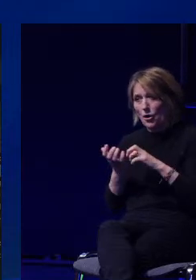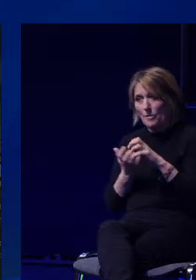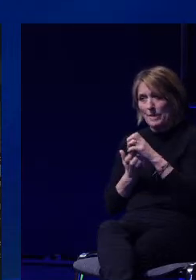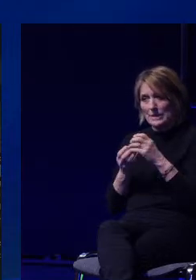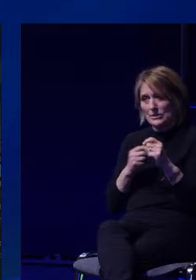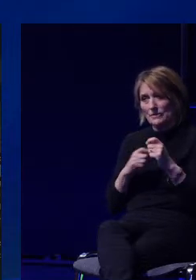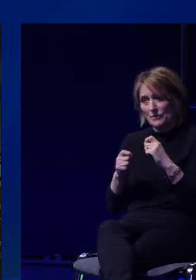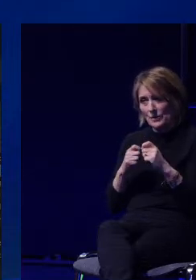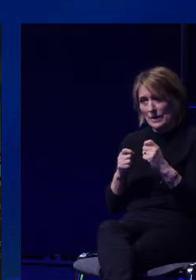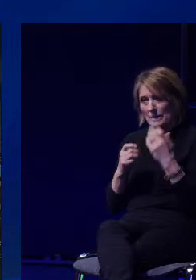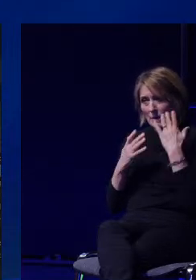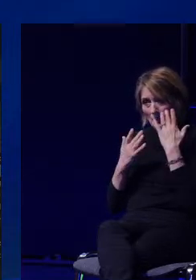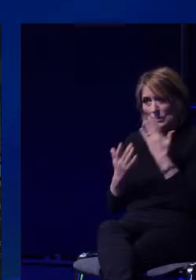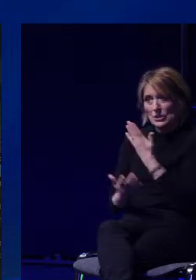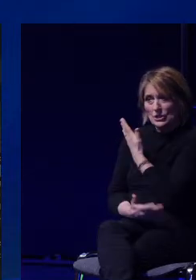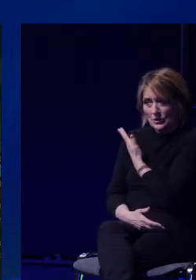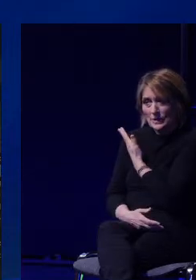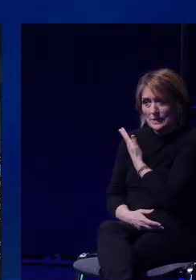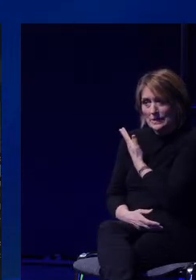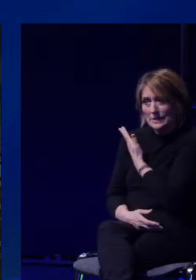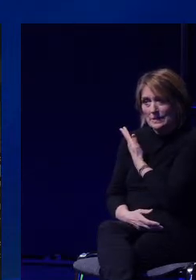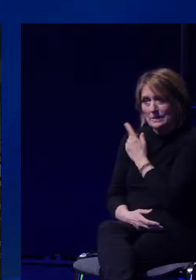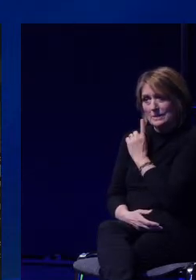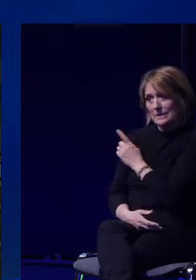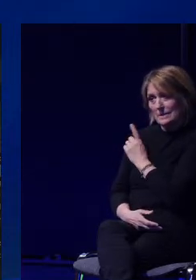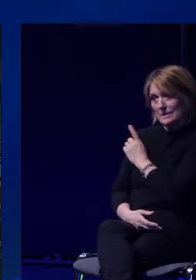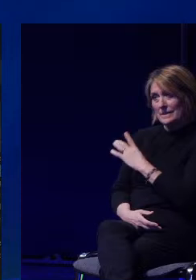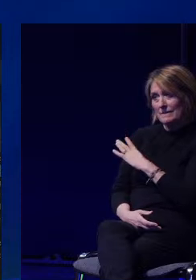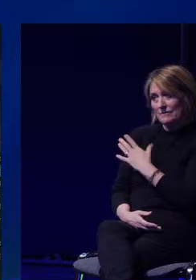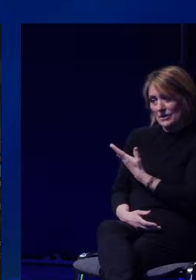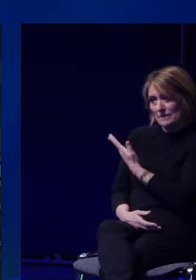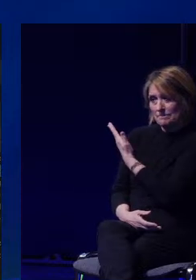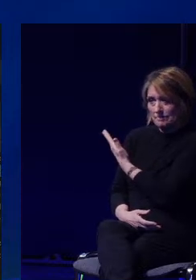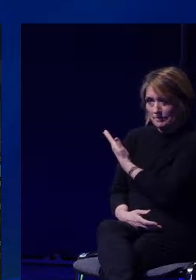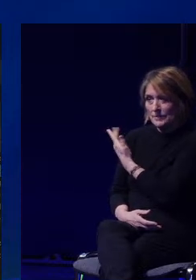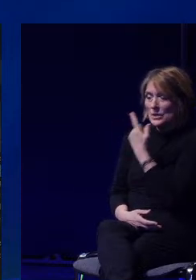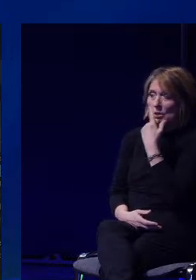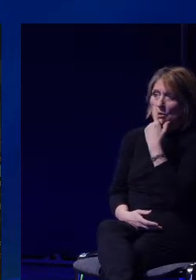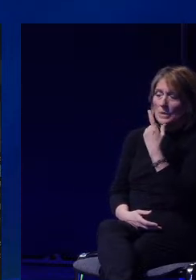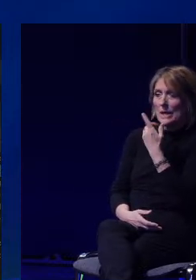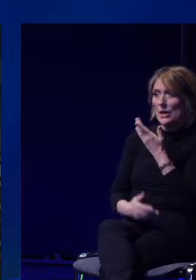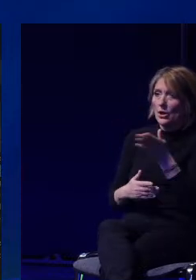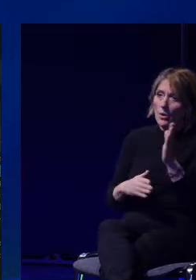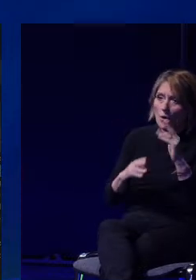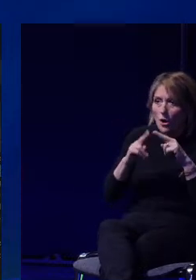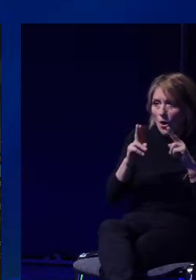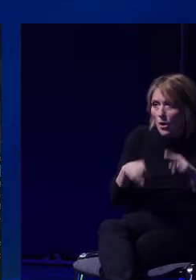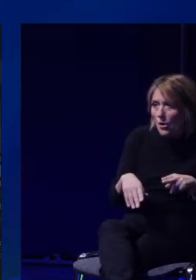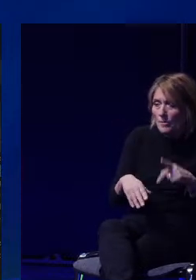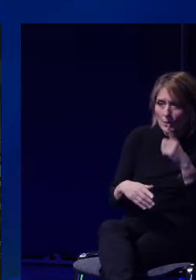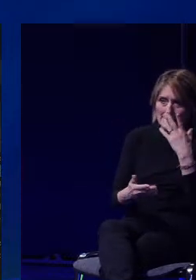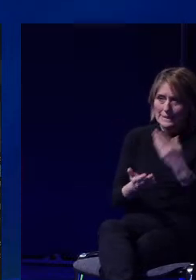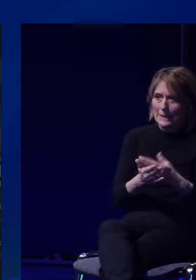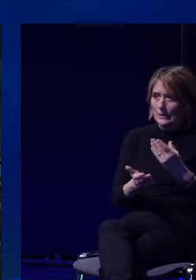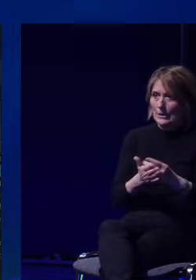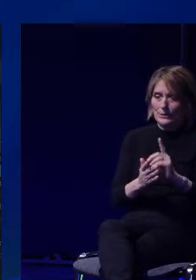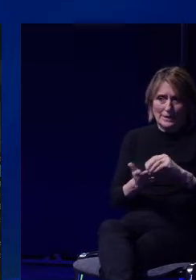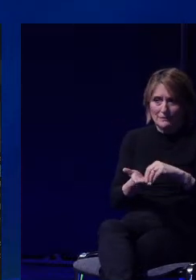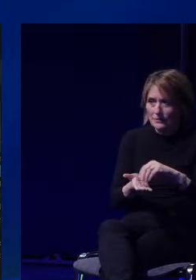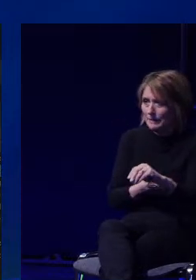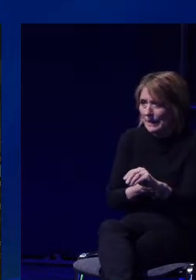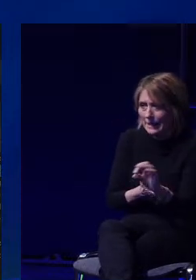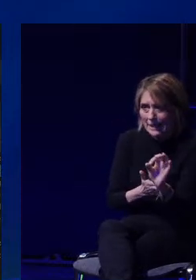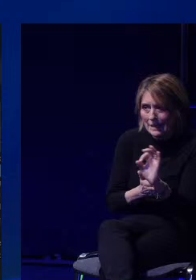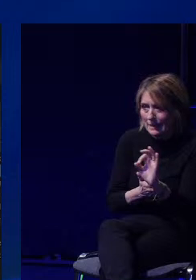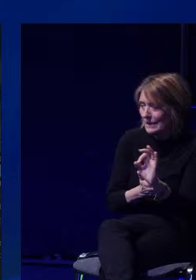What we are showing here is free. That is the beauty of it. You can go home, download this. You don't have to pay anything unless you